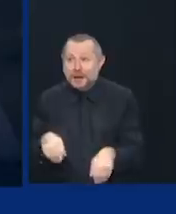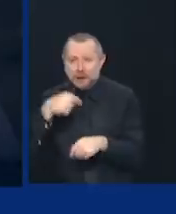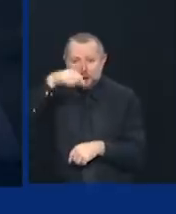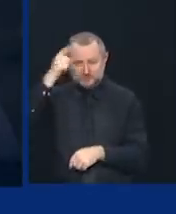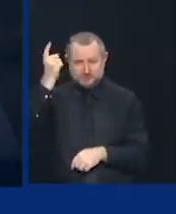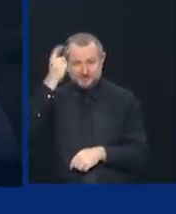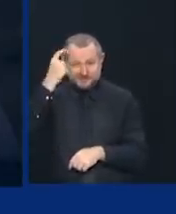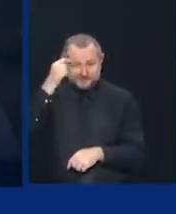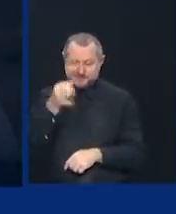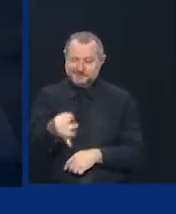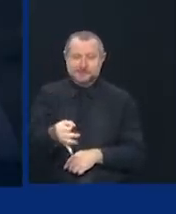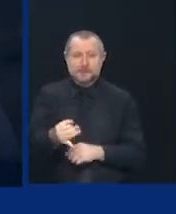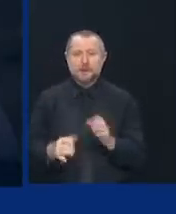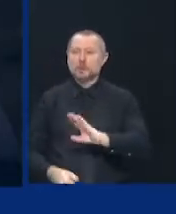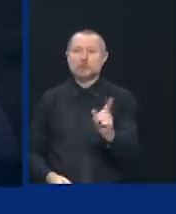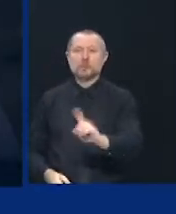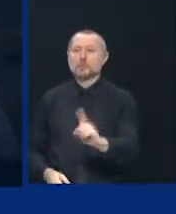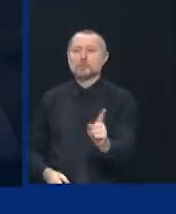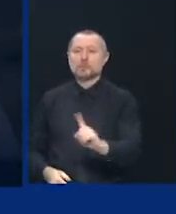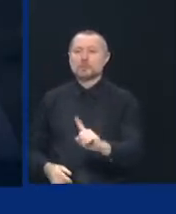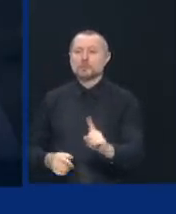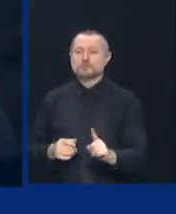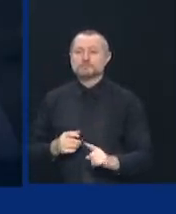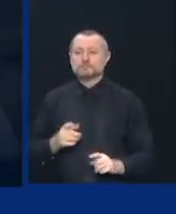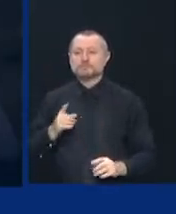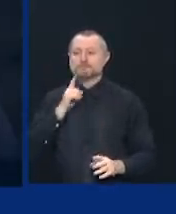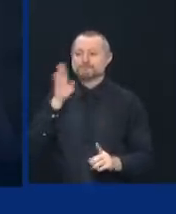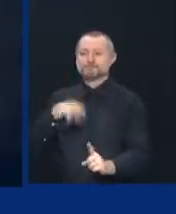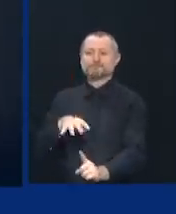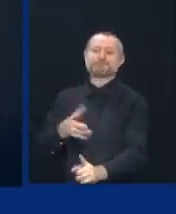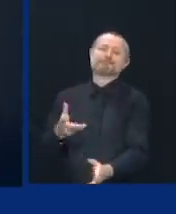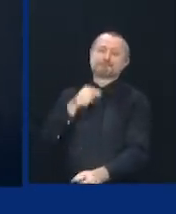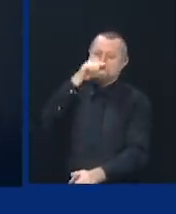You don't want to be the turkey on Thanksgiving.